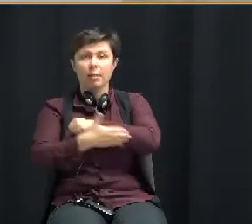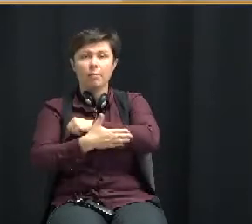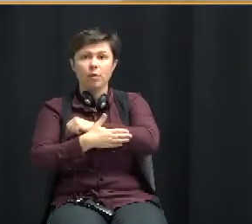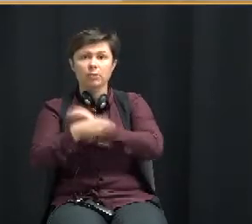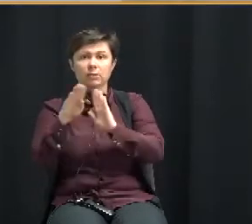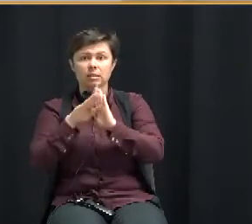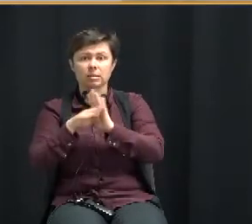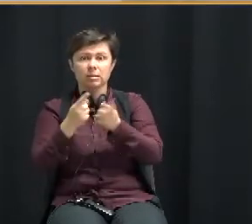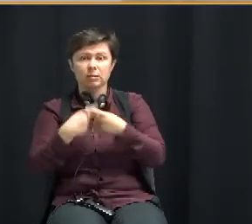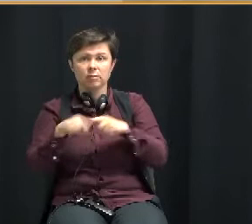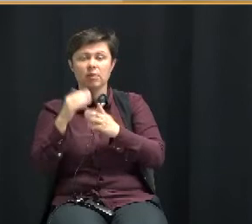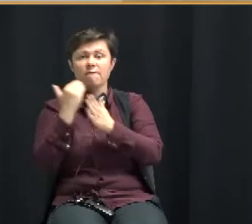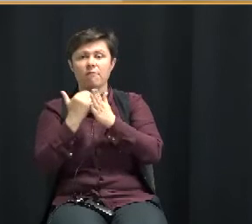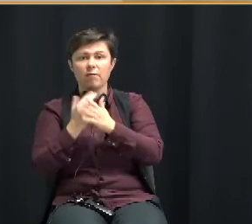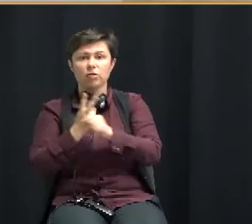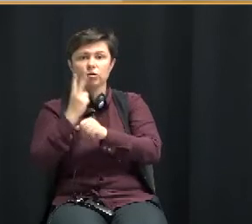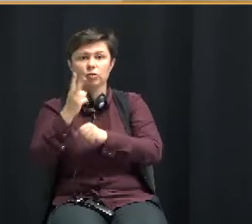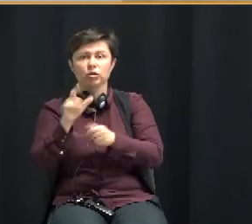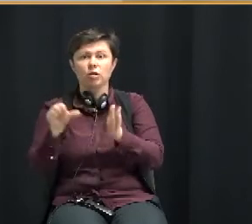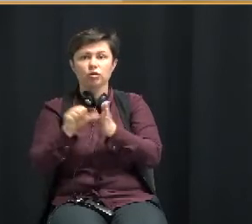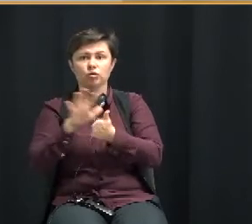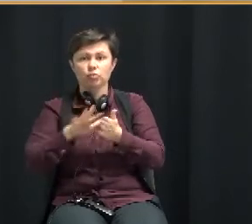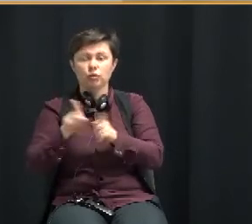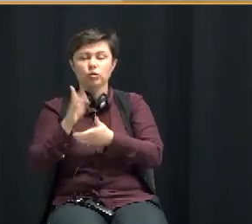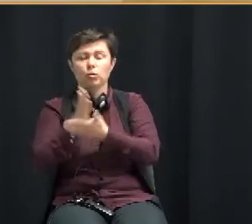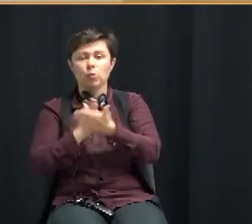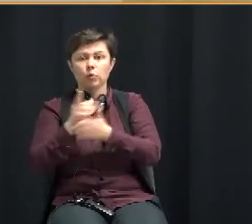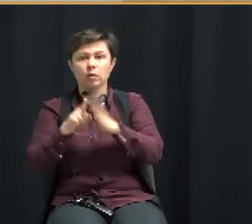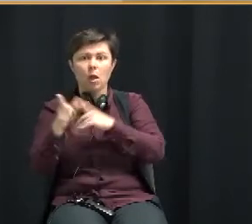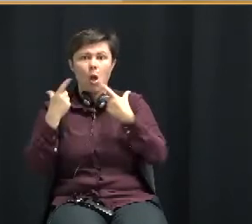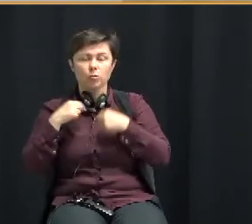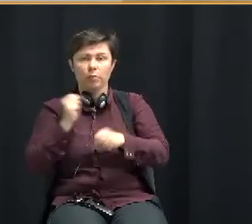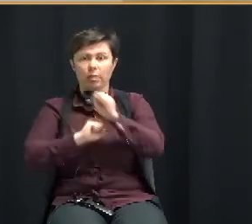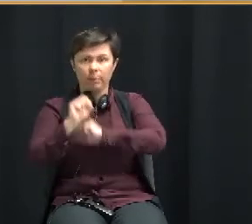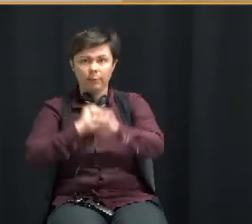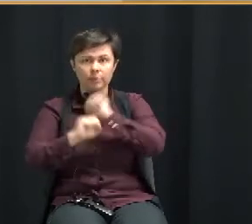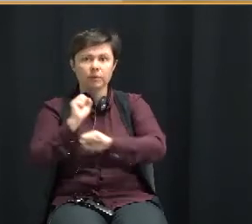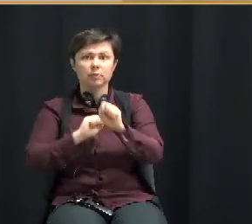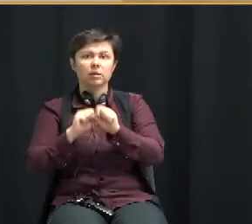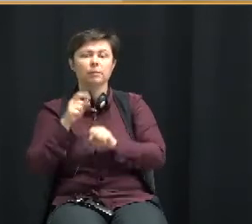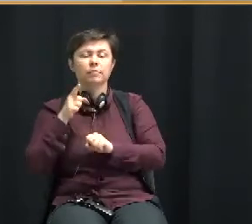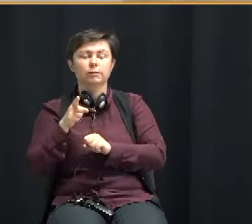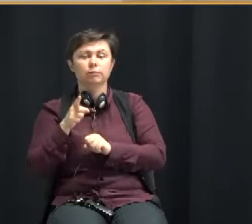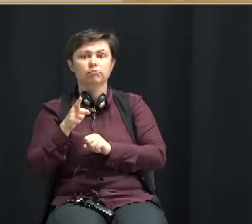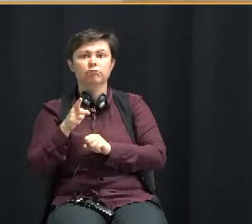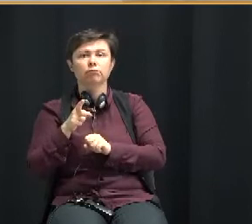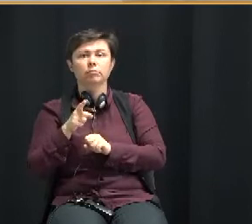One of the main rules of realizing conditions of accessibility for people with disabilities